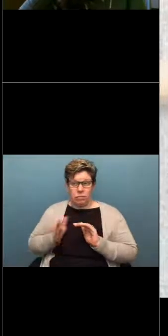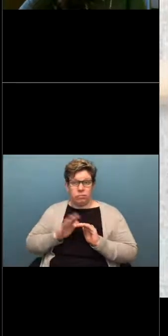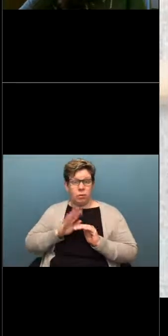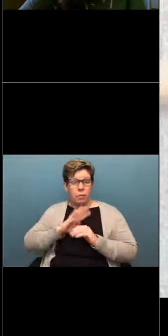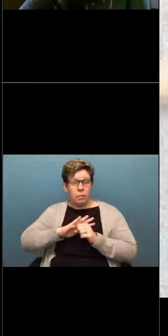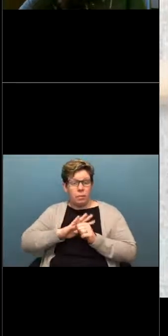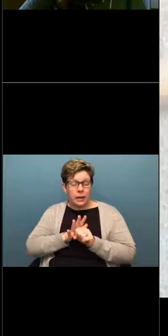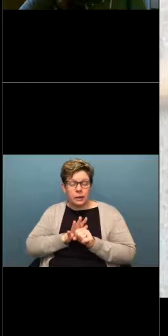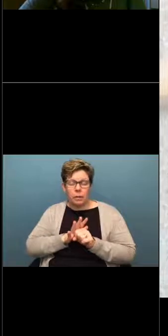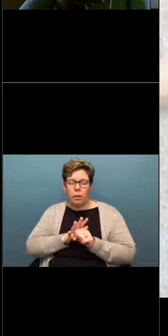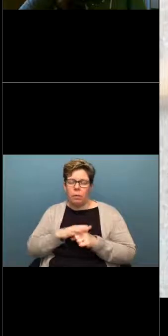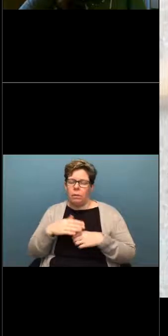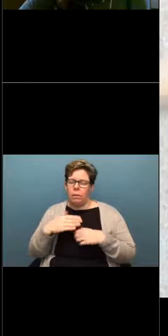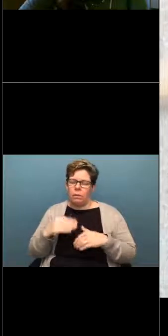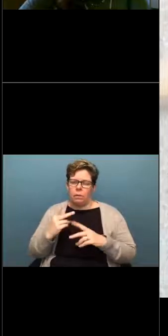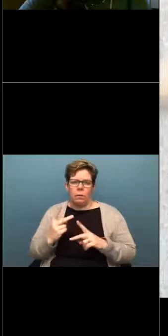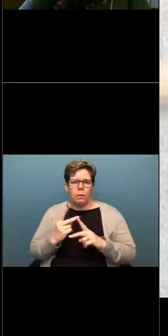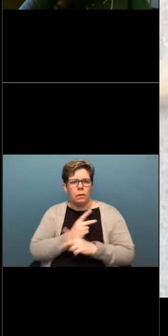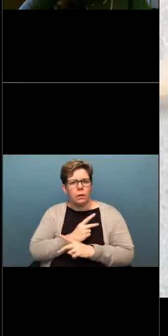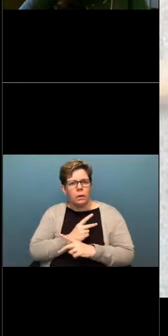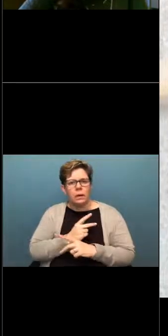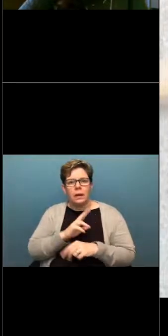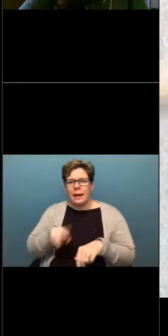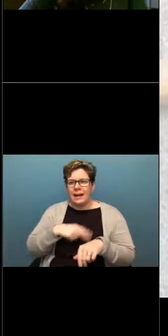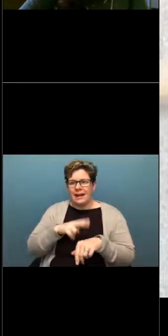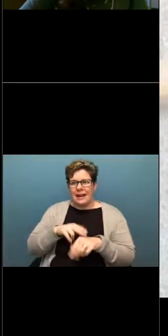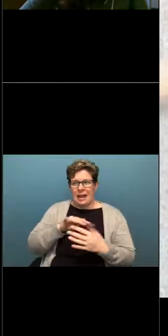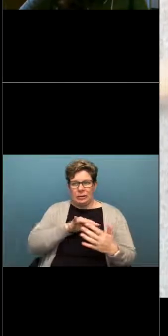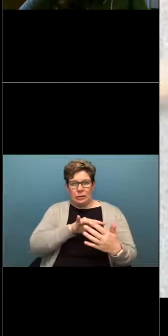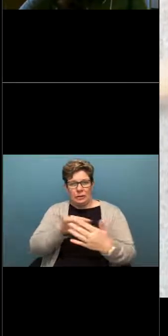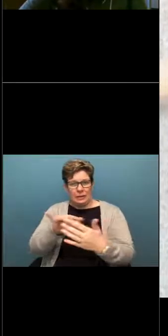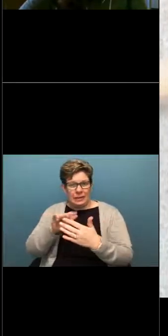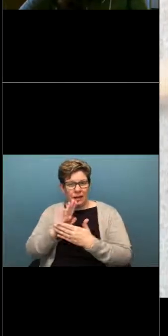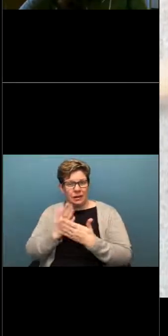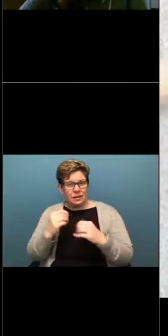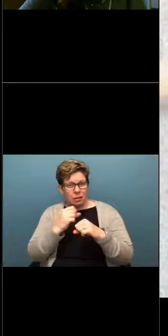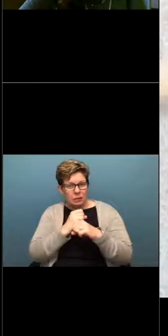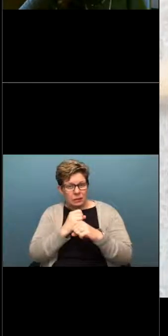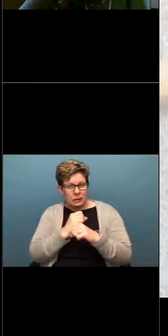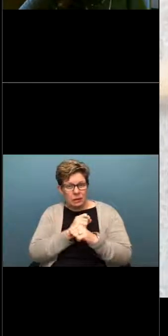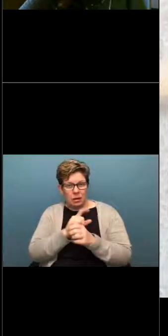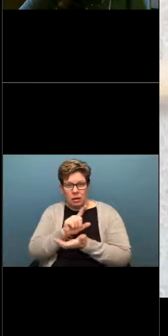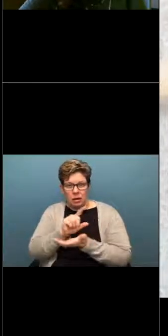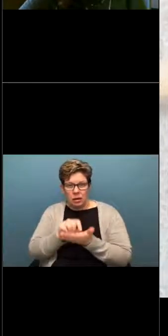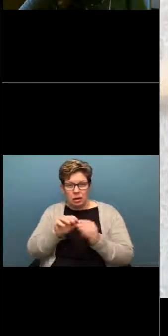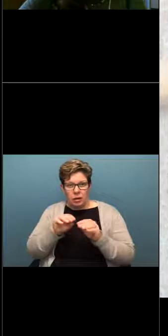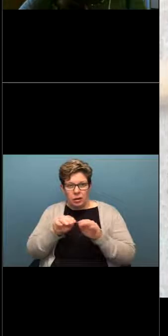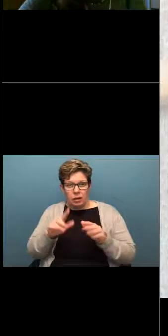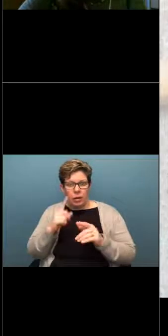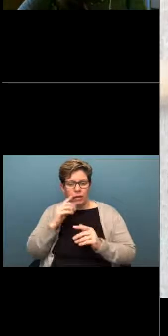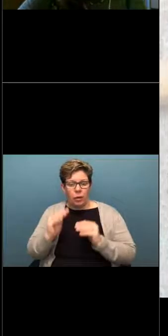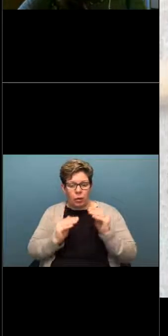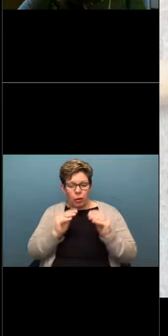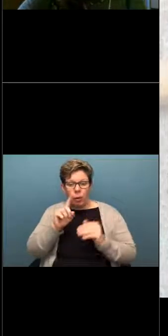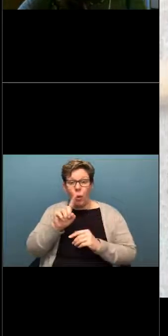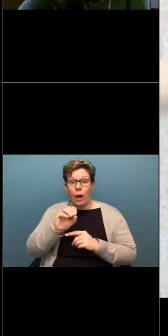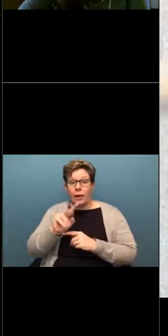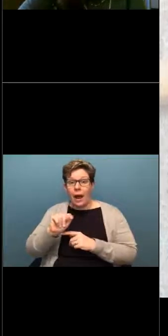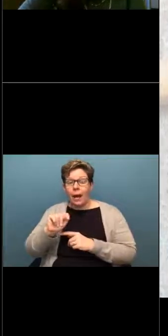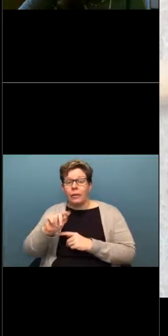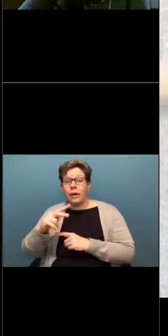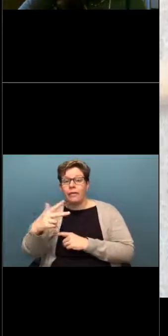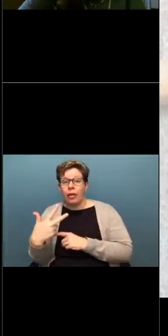Just nationally speaking, we've seen in some of the statistics that 1 out of 3 adults in our nation are